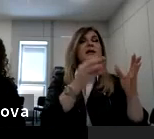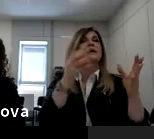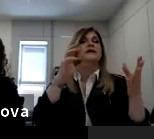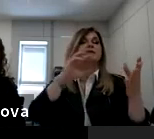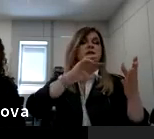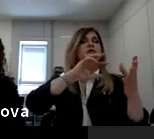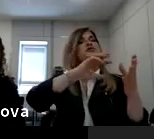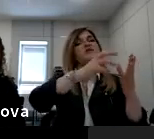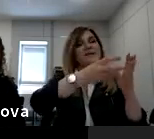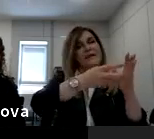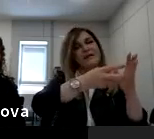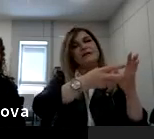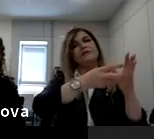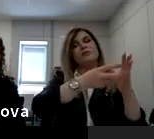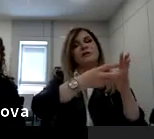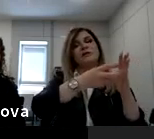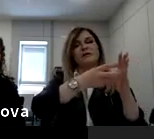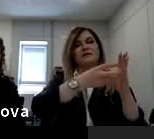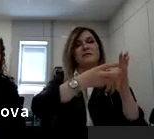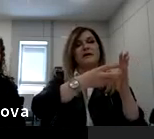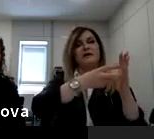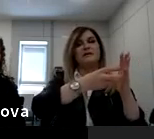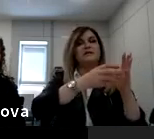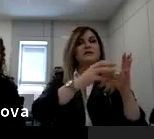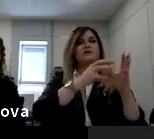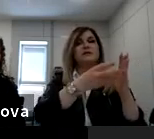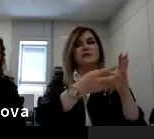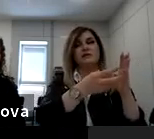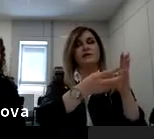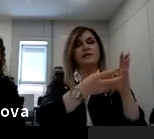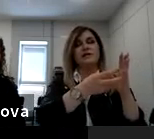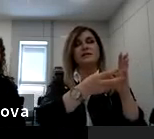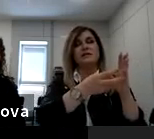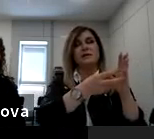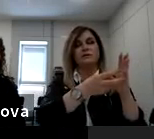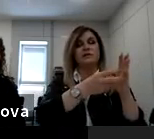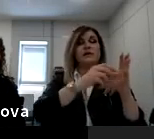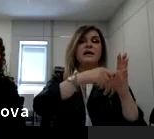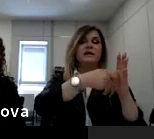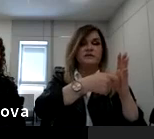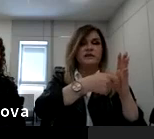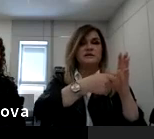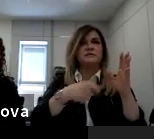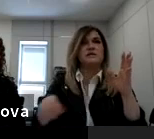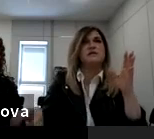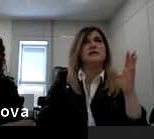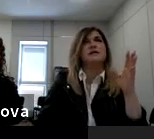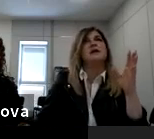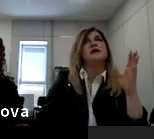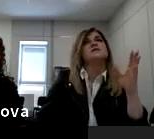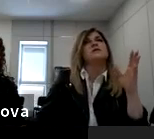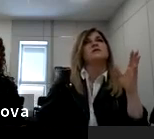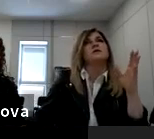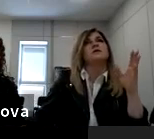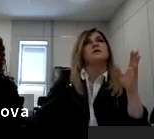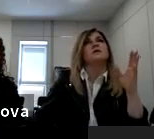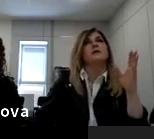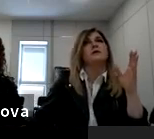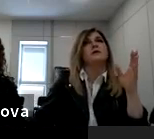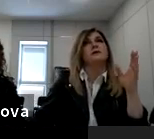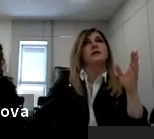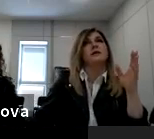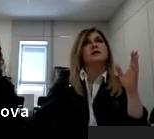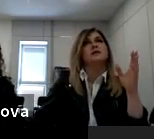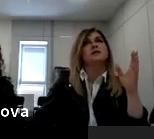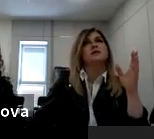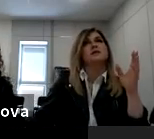facade, and then you just click the luminaire at the bayonet. So it is a very easy mounting and fix it easily.